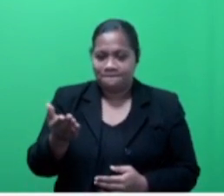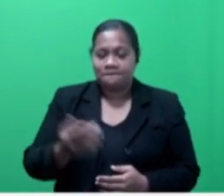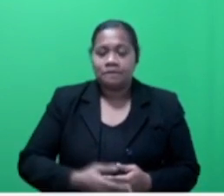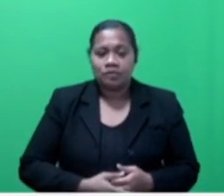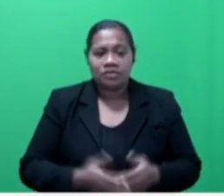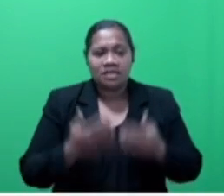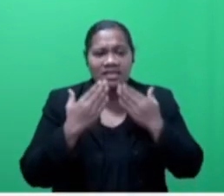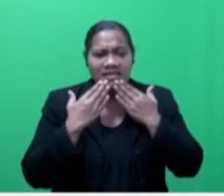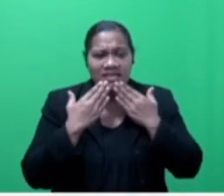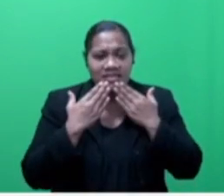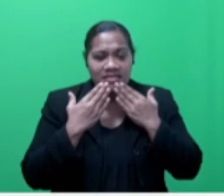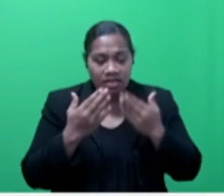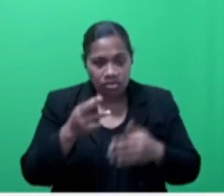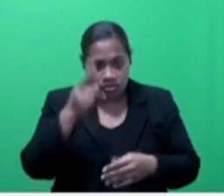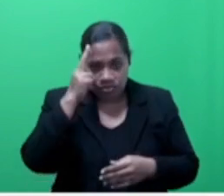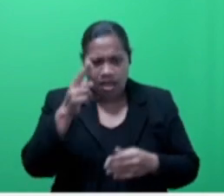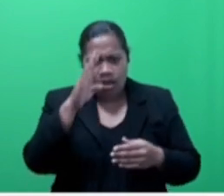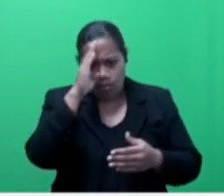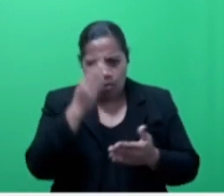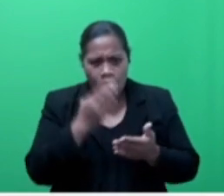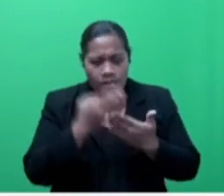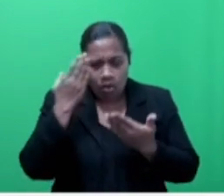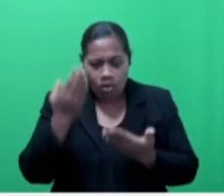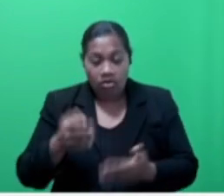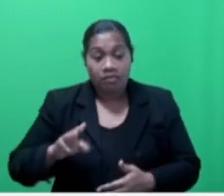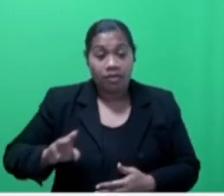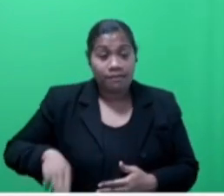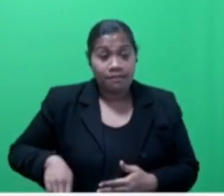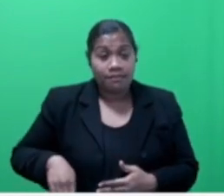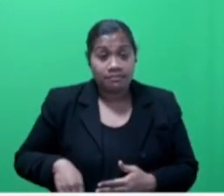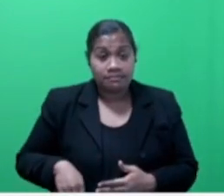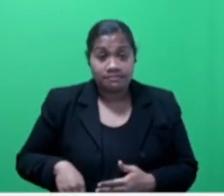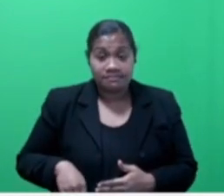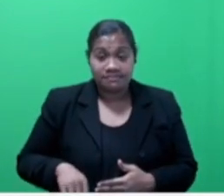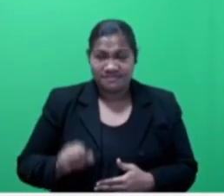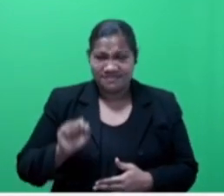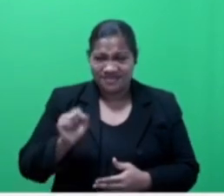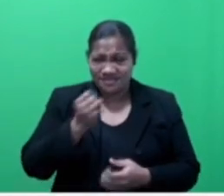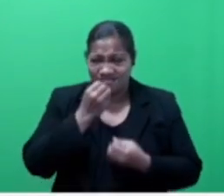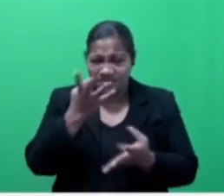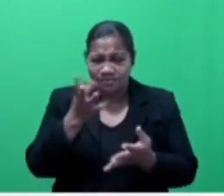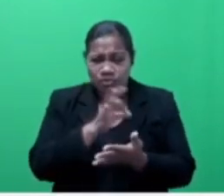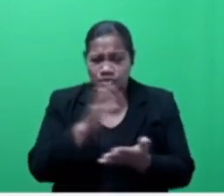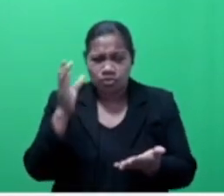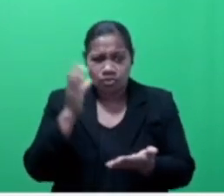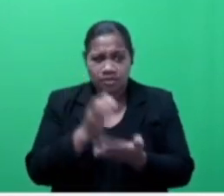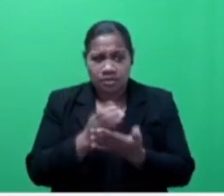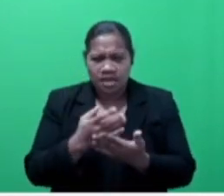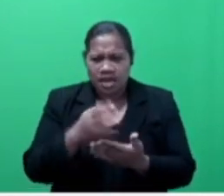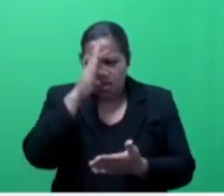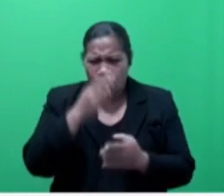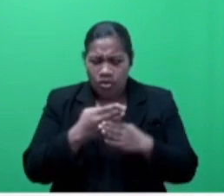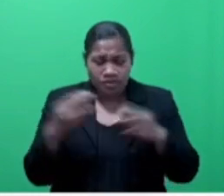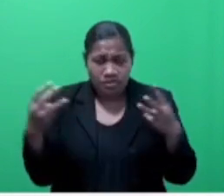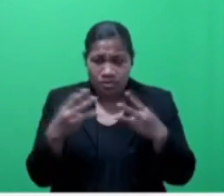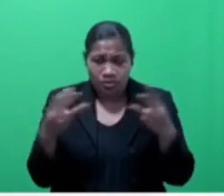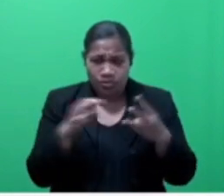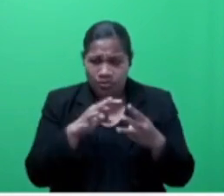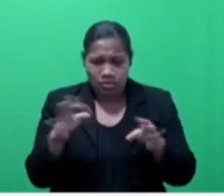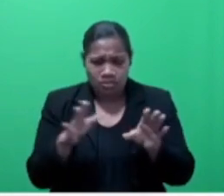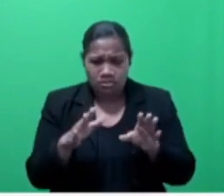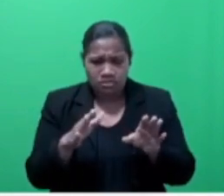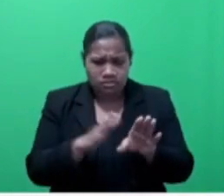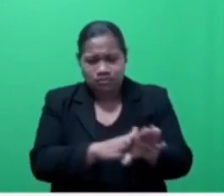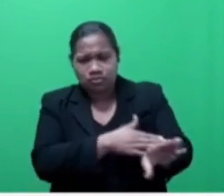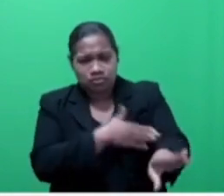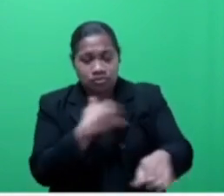sir, I hope the honourable member in his soothsaying is incorrect. I hope that the war is not going to last for too long, but there is a possibility